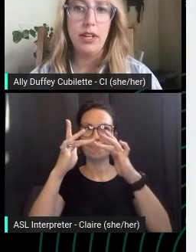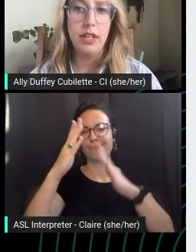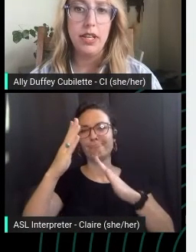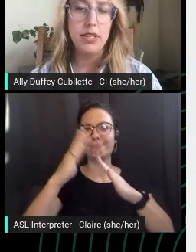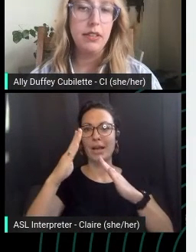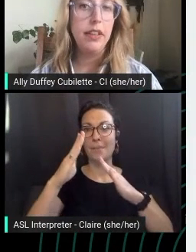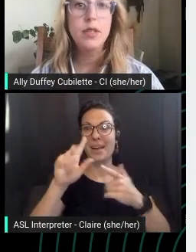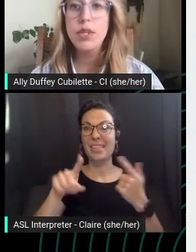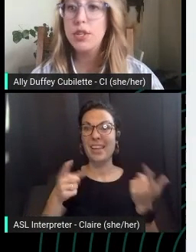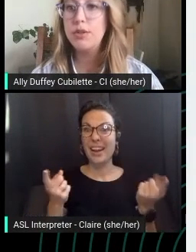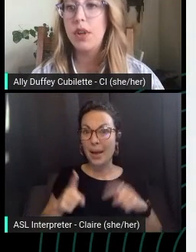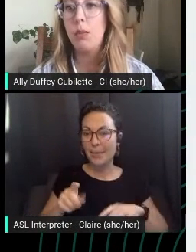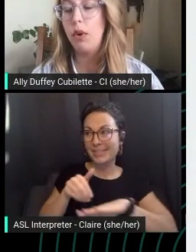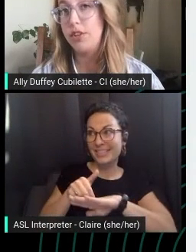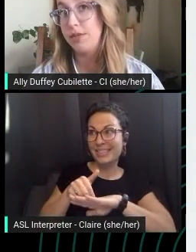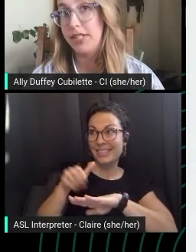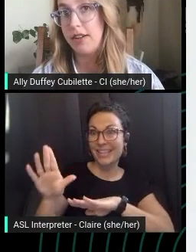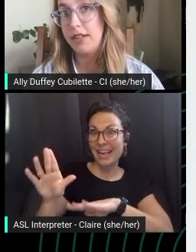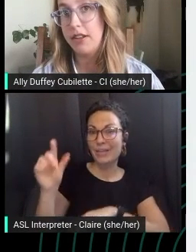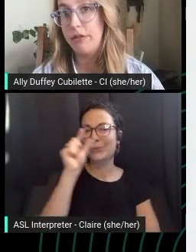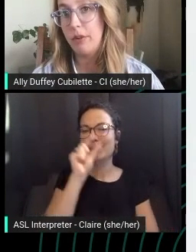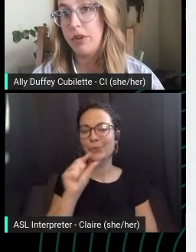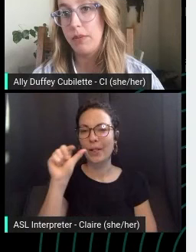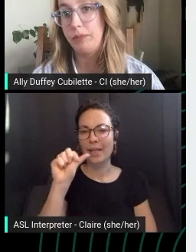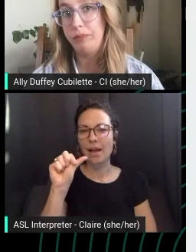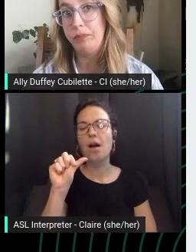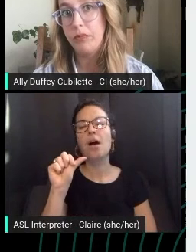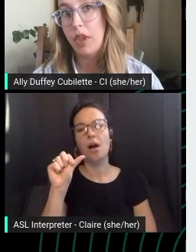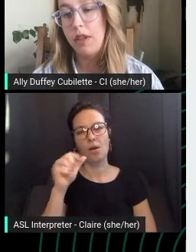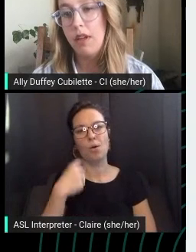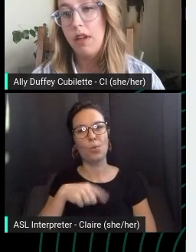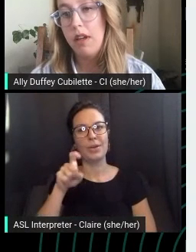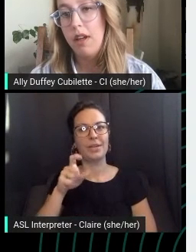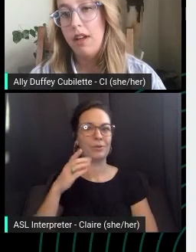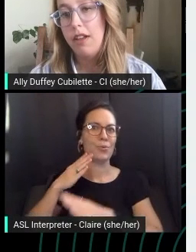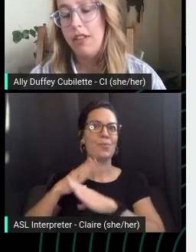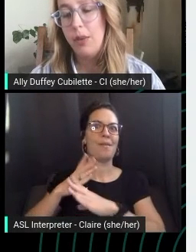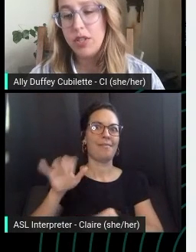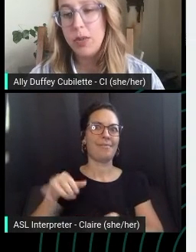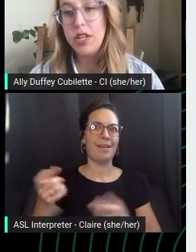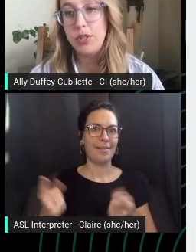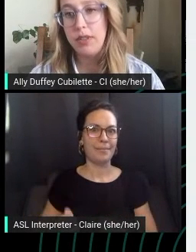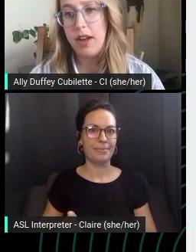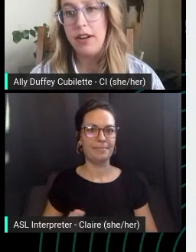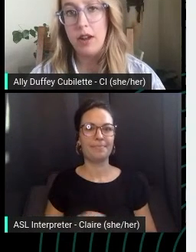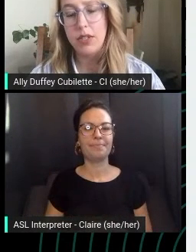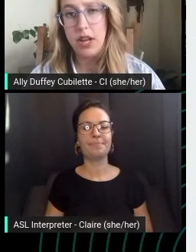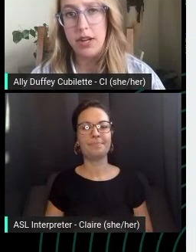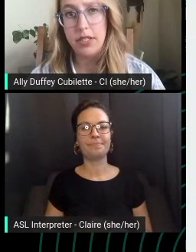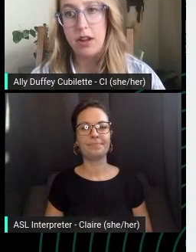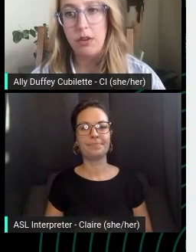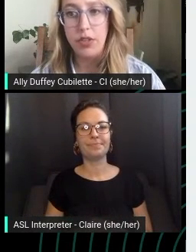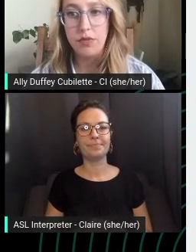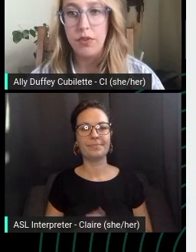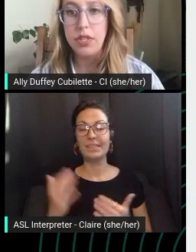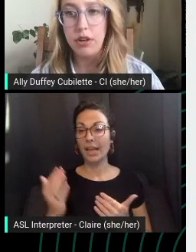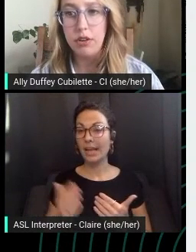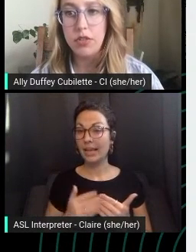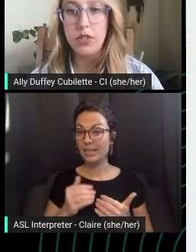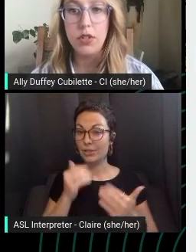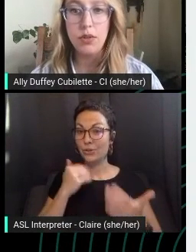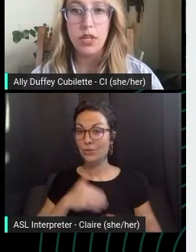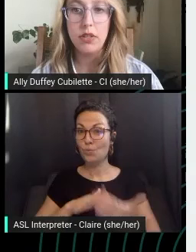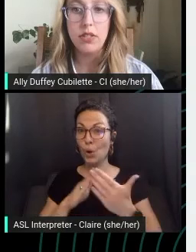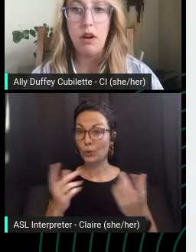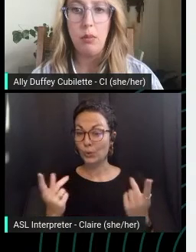to Google Analytics, unless we do some work to redact that information. The best way to do that, and how CI has tackled this for